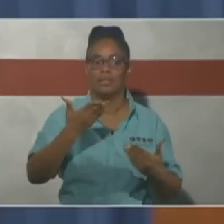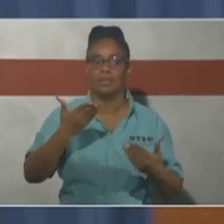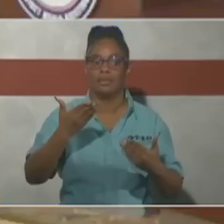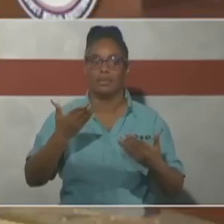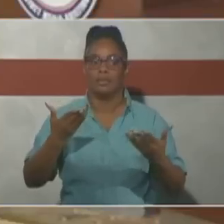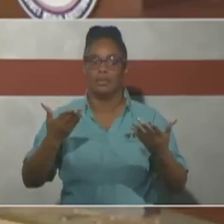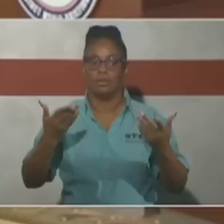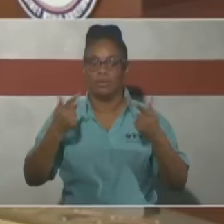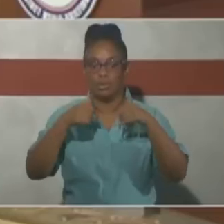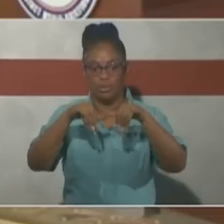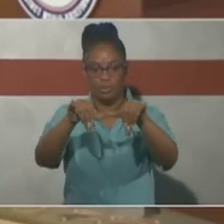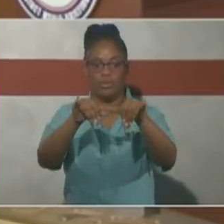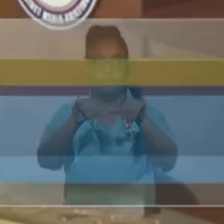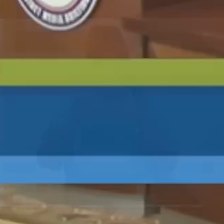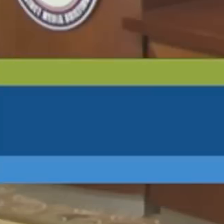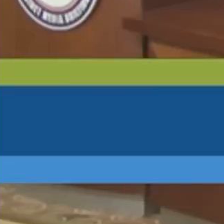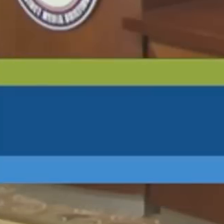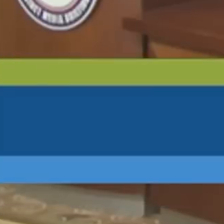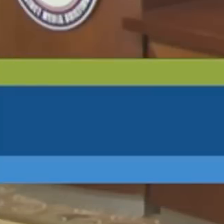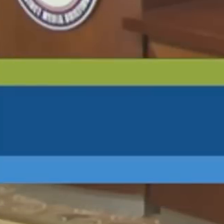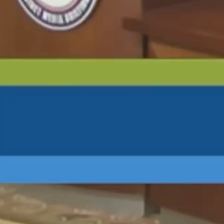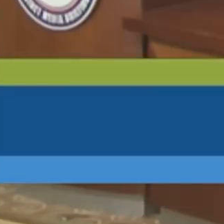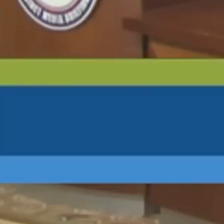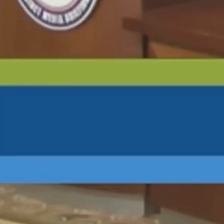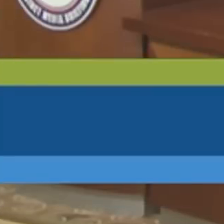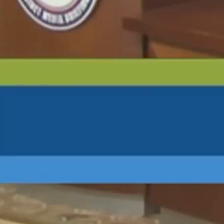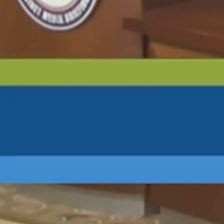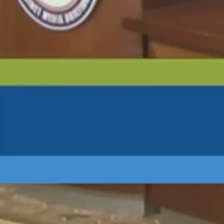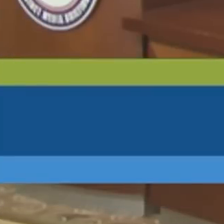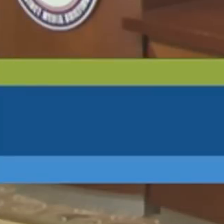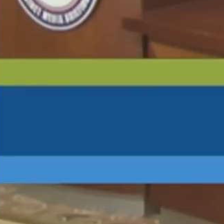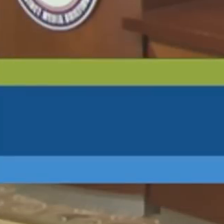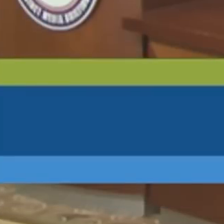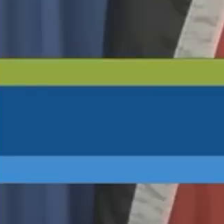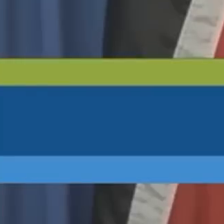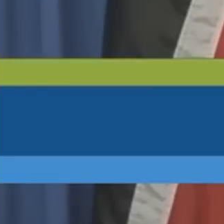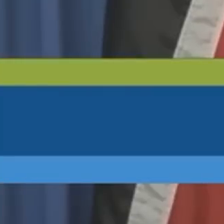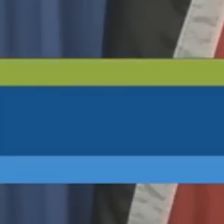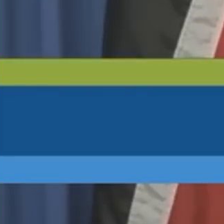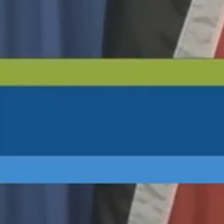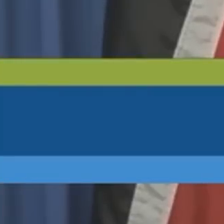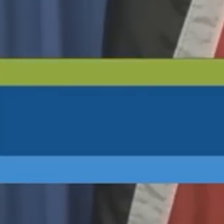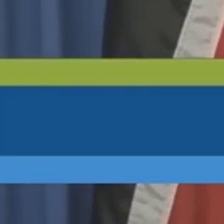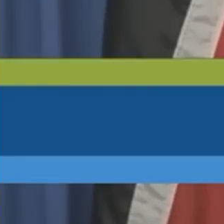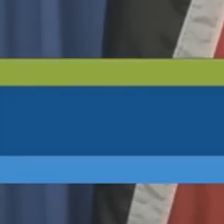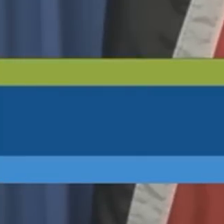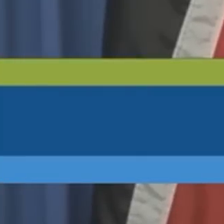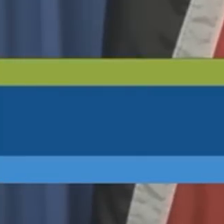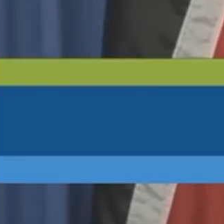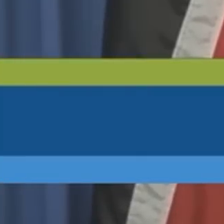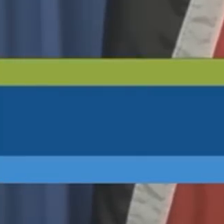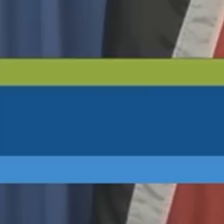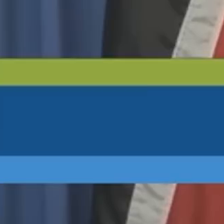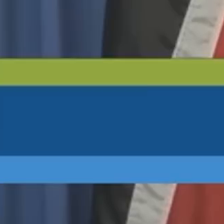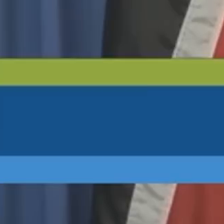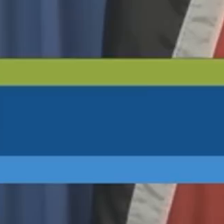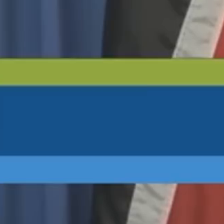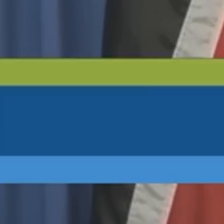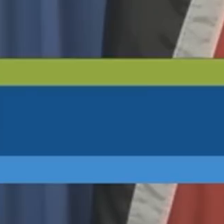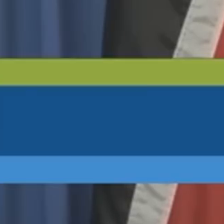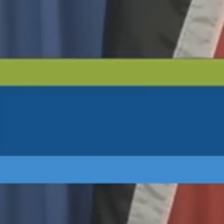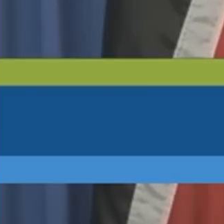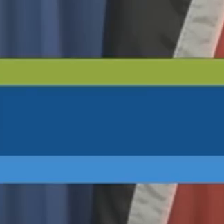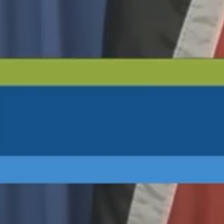people are working on that. But chasing these the variants it's difficult, and I think that the